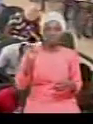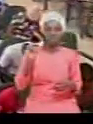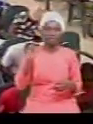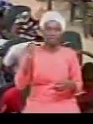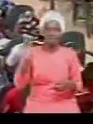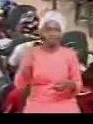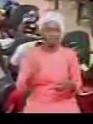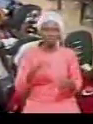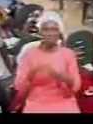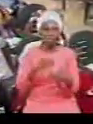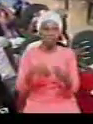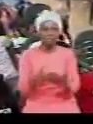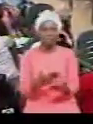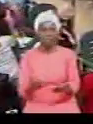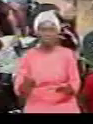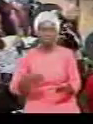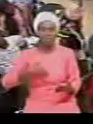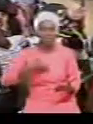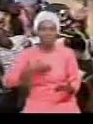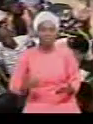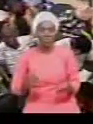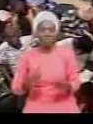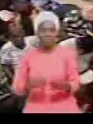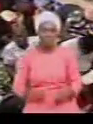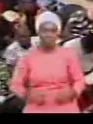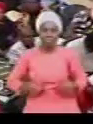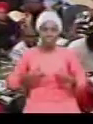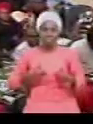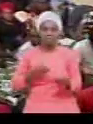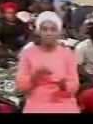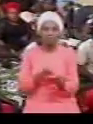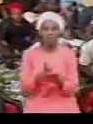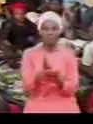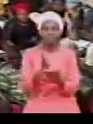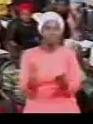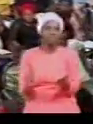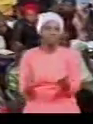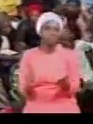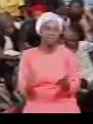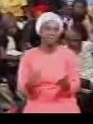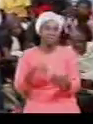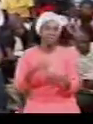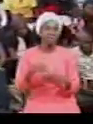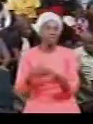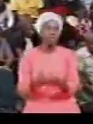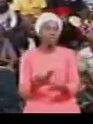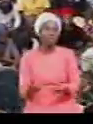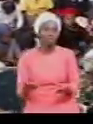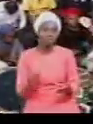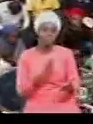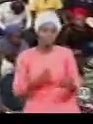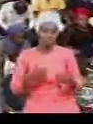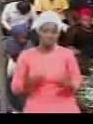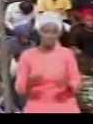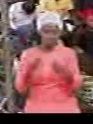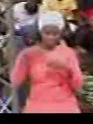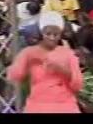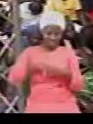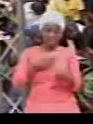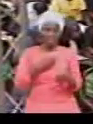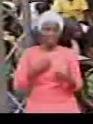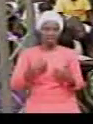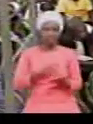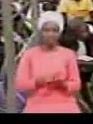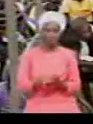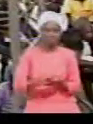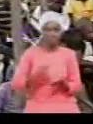honestly. In all things, Christ has come in, and Christ has cleansed us, and Christ has